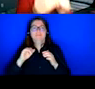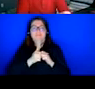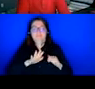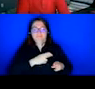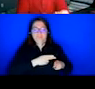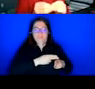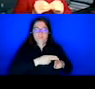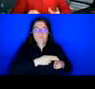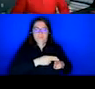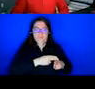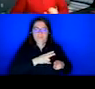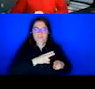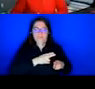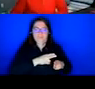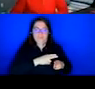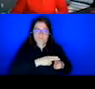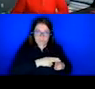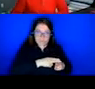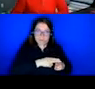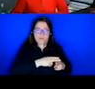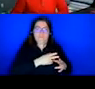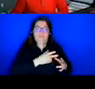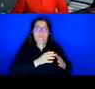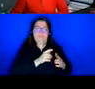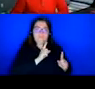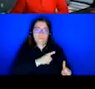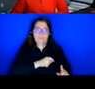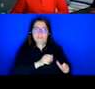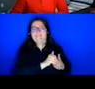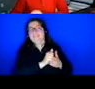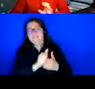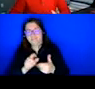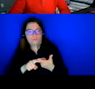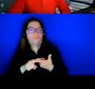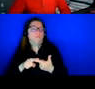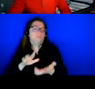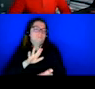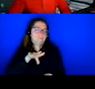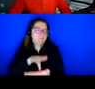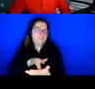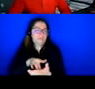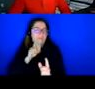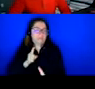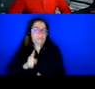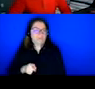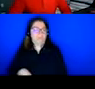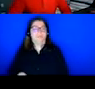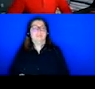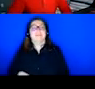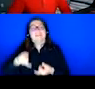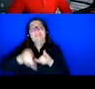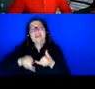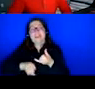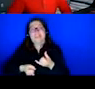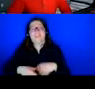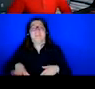your medium goals as well. And the last goal is kind of your long-term goals. So this is like either